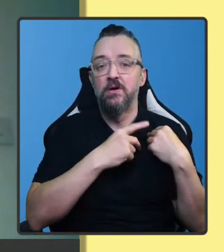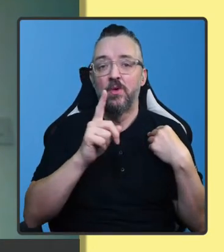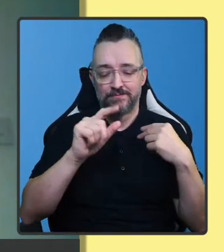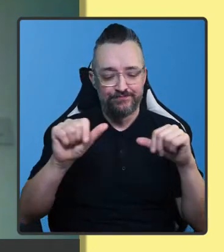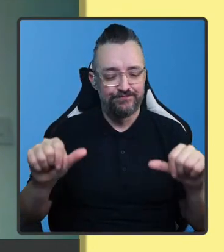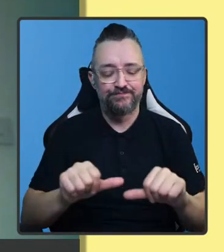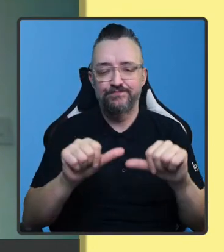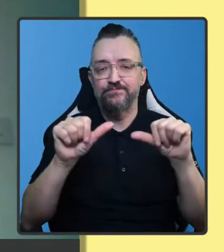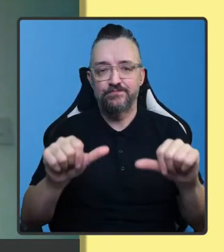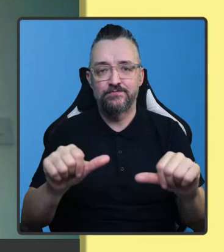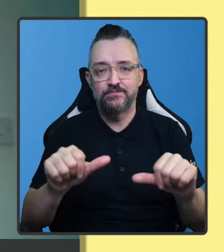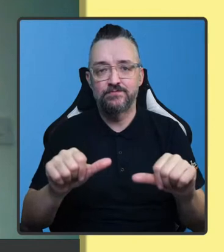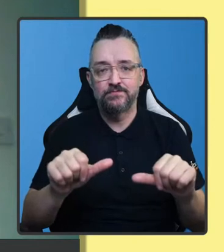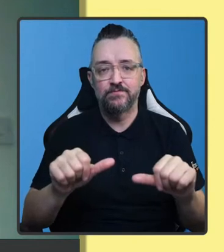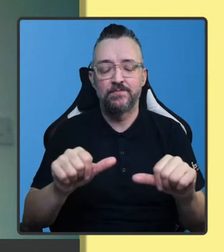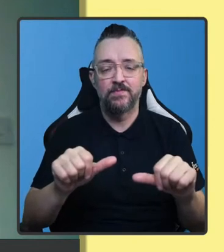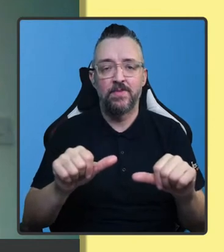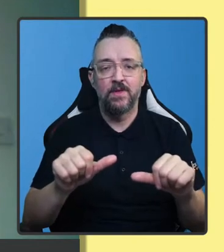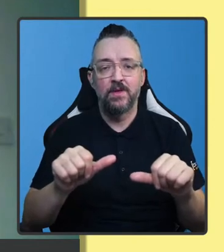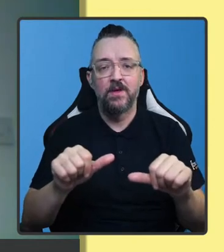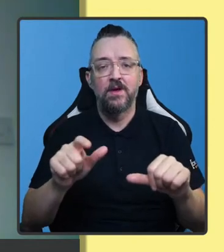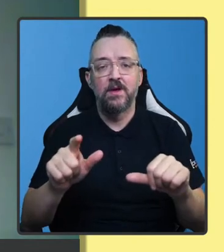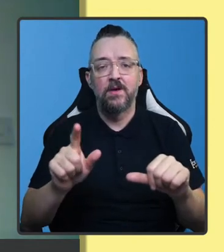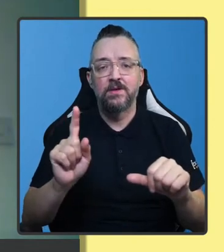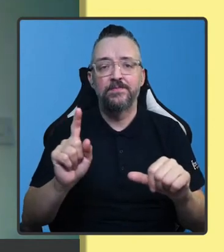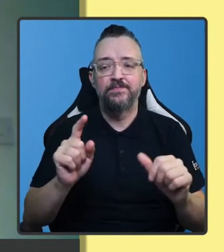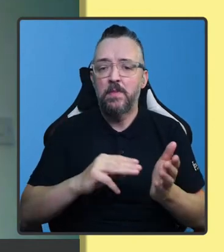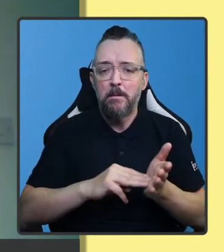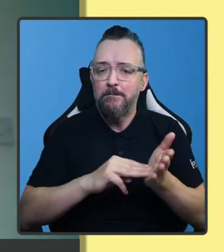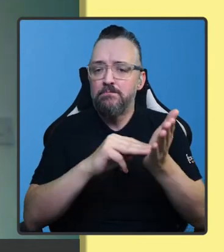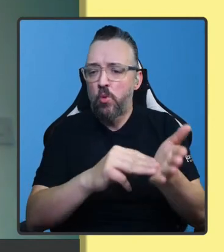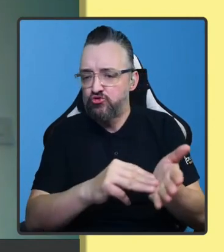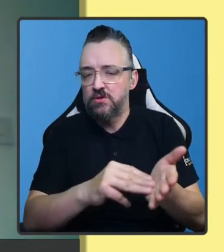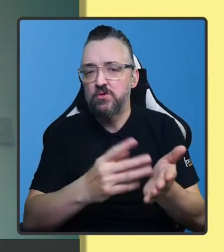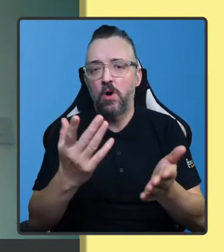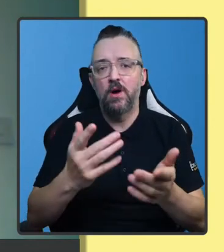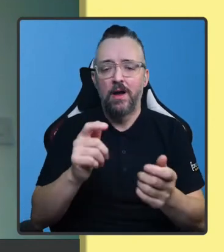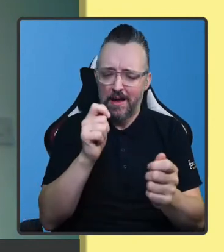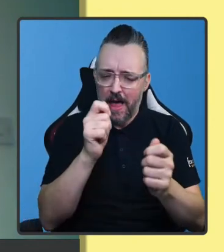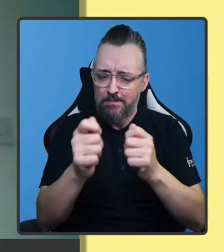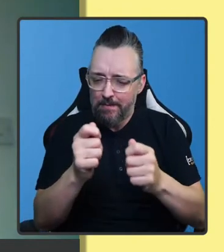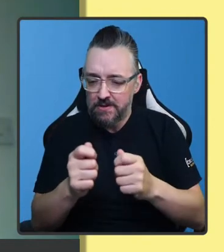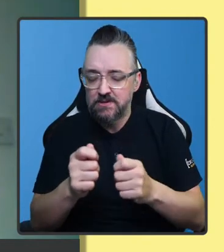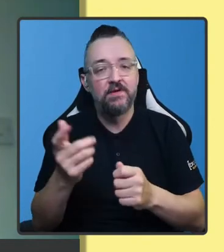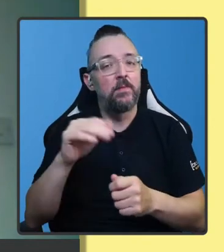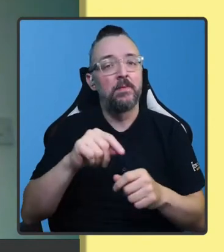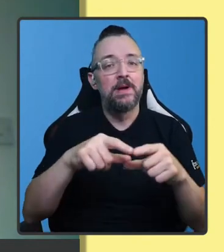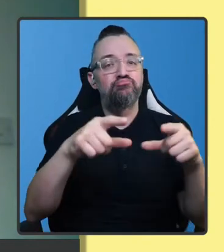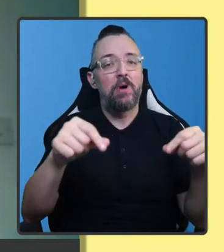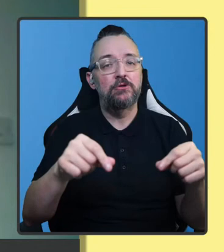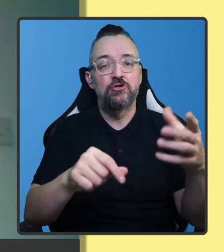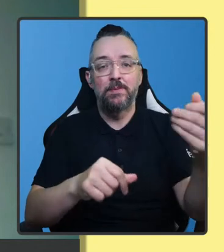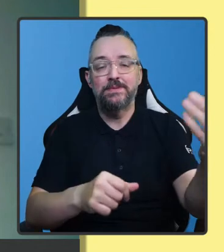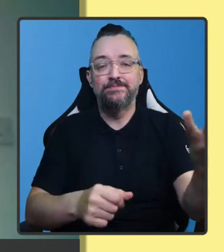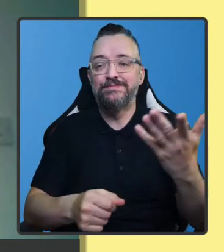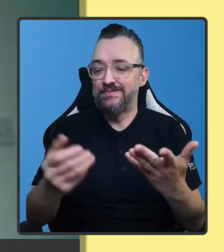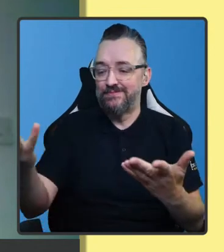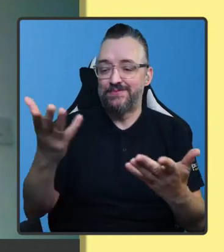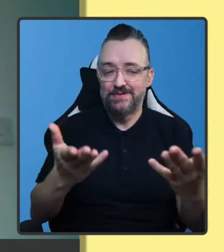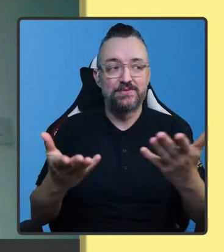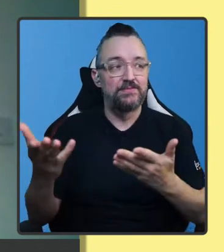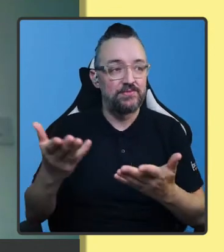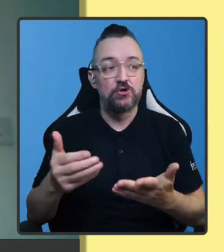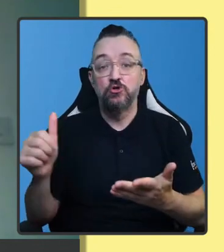what of those motions and amendments that branches and others have submitted should appear on the